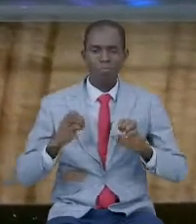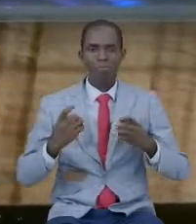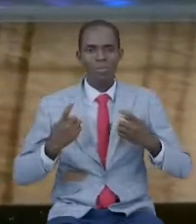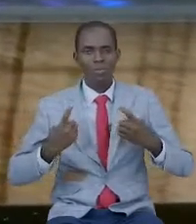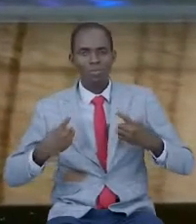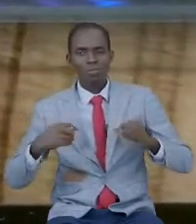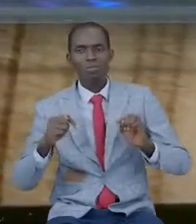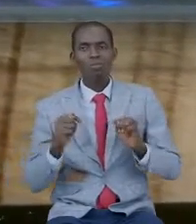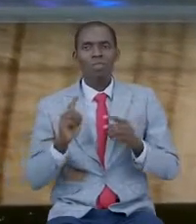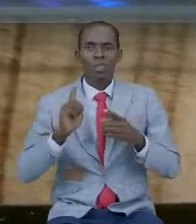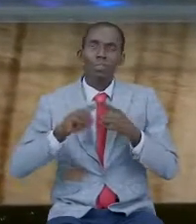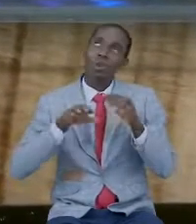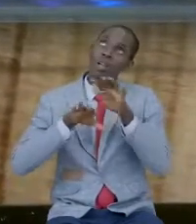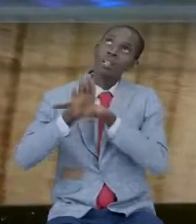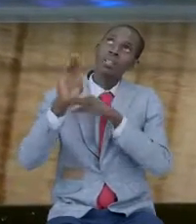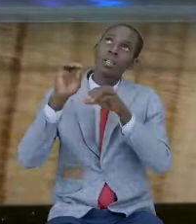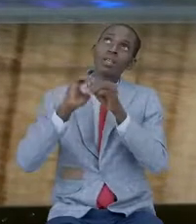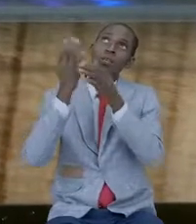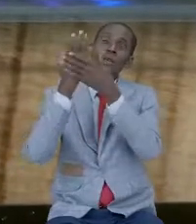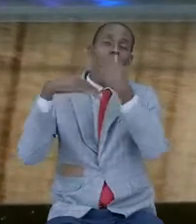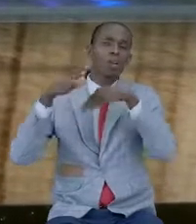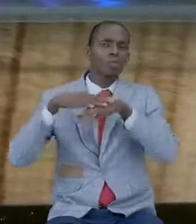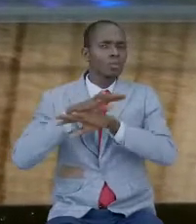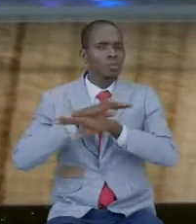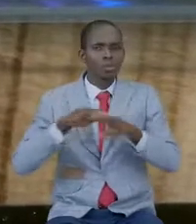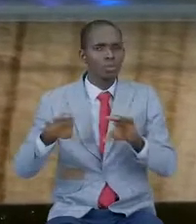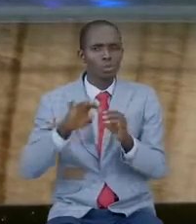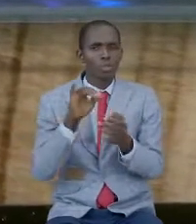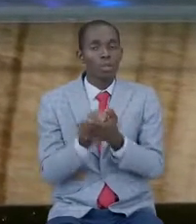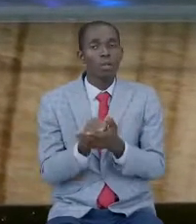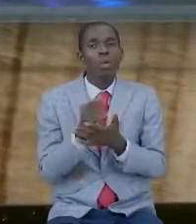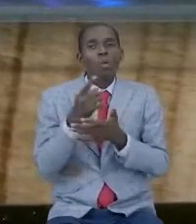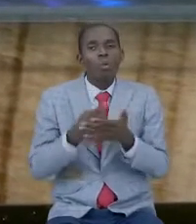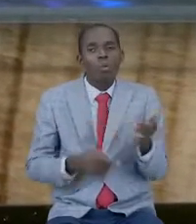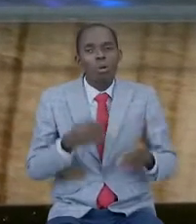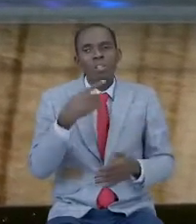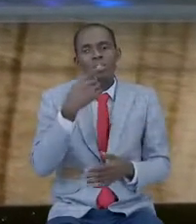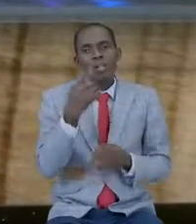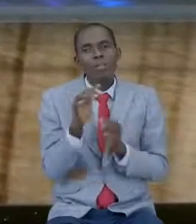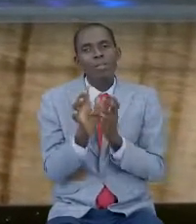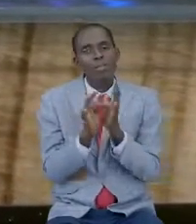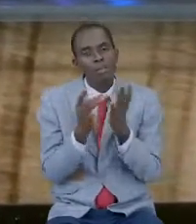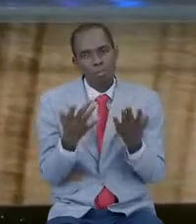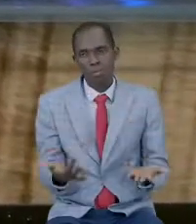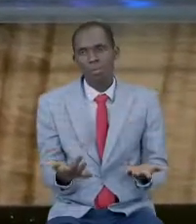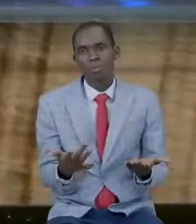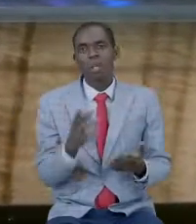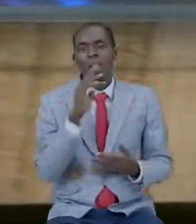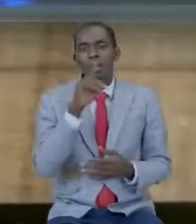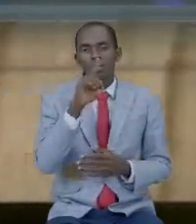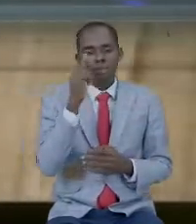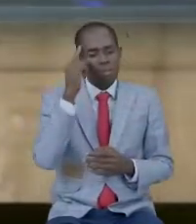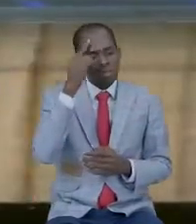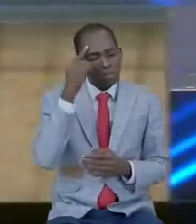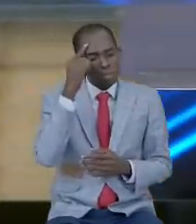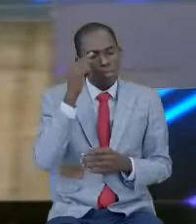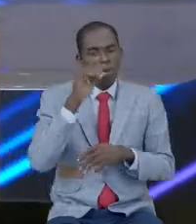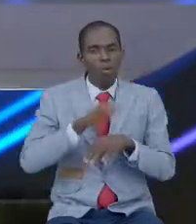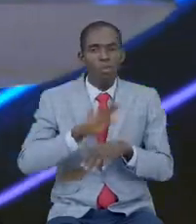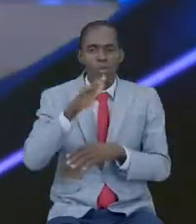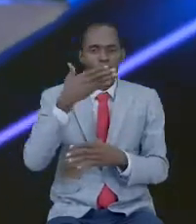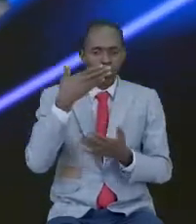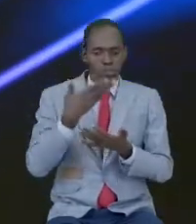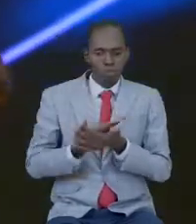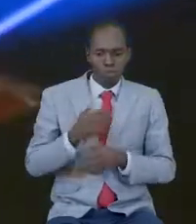heaven? Don't do that. What says the scriptures? Are you thinking your good works, your